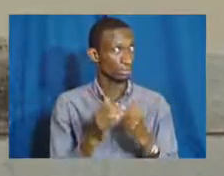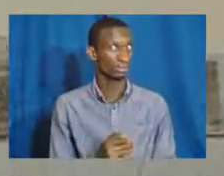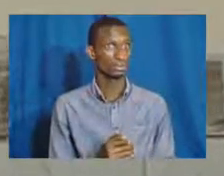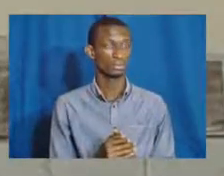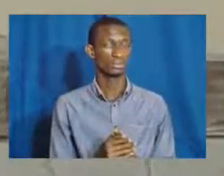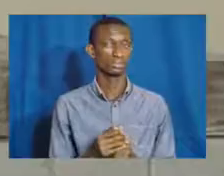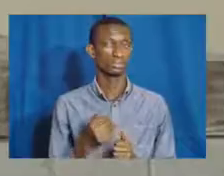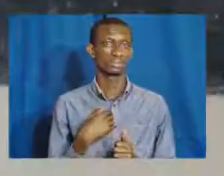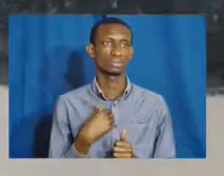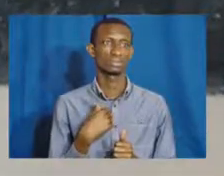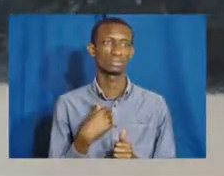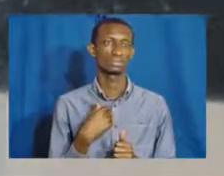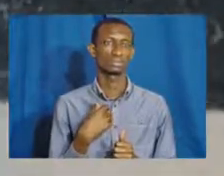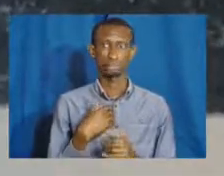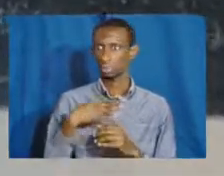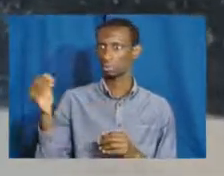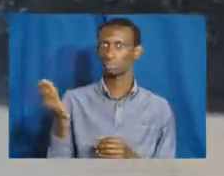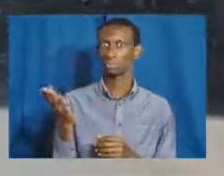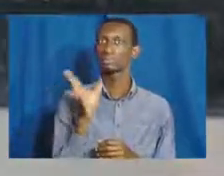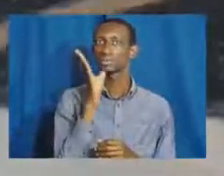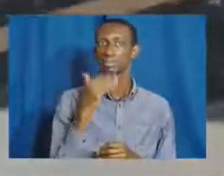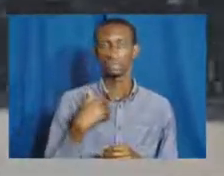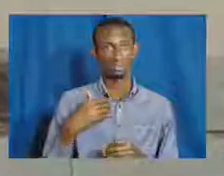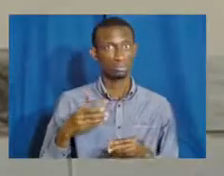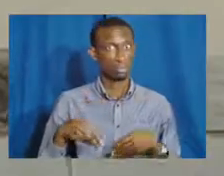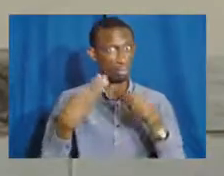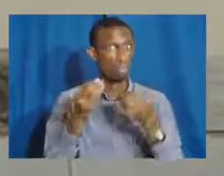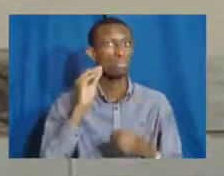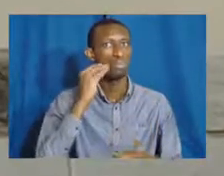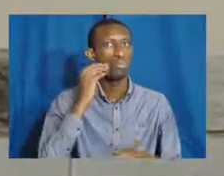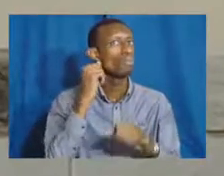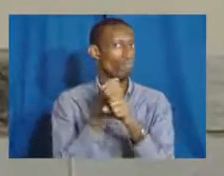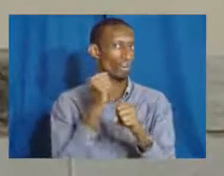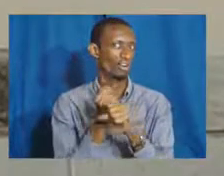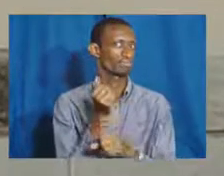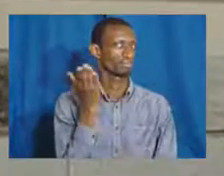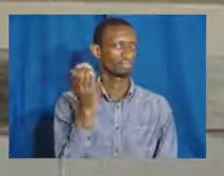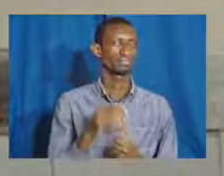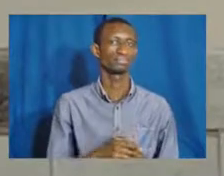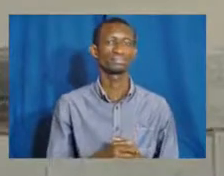I can't leave you like this. Let me give you a homework.